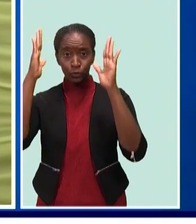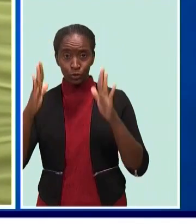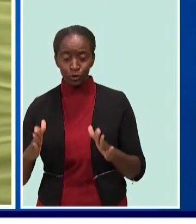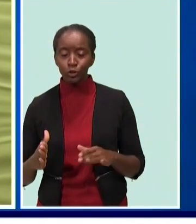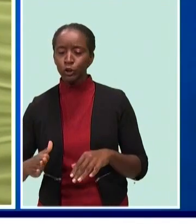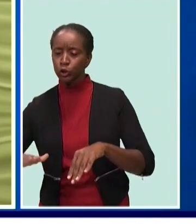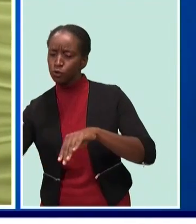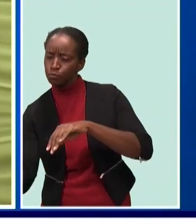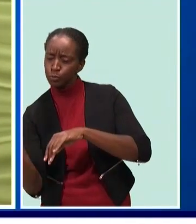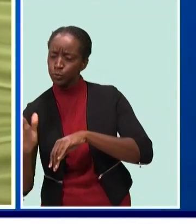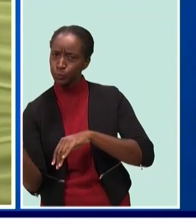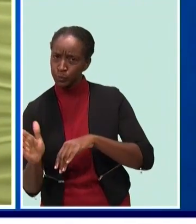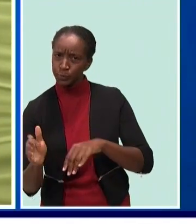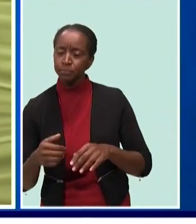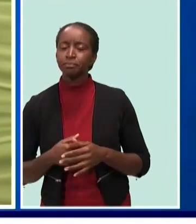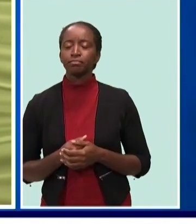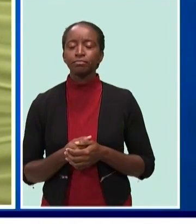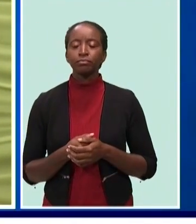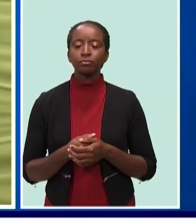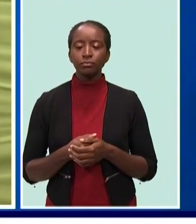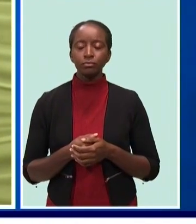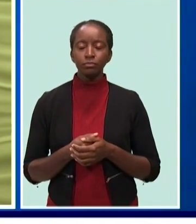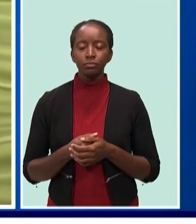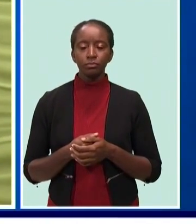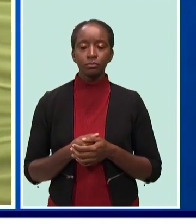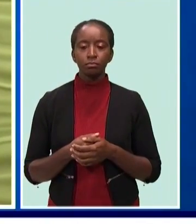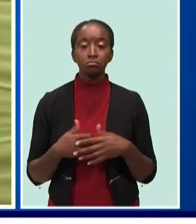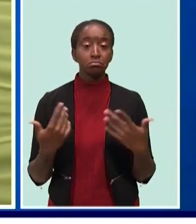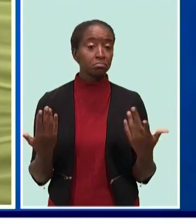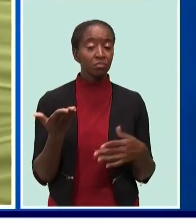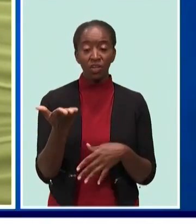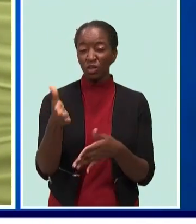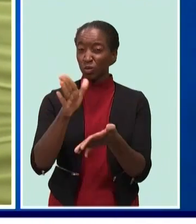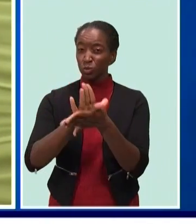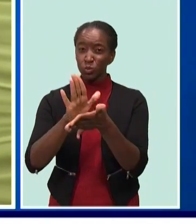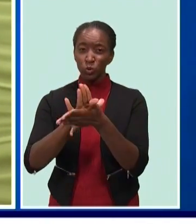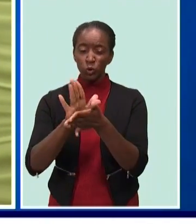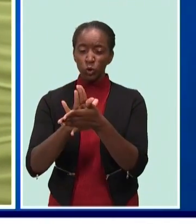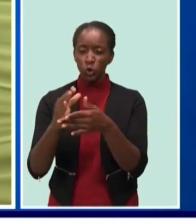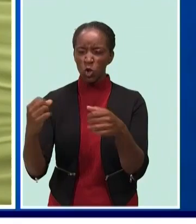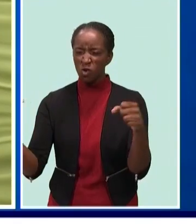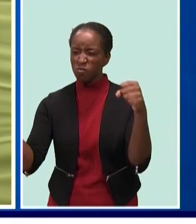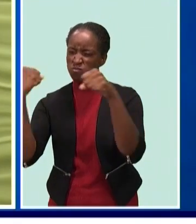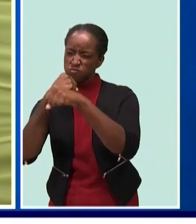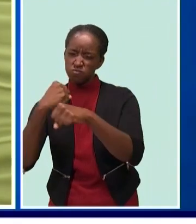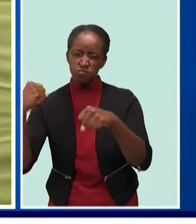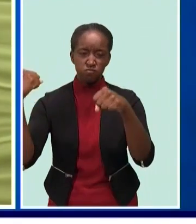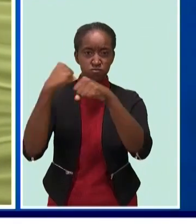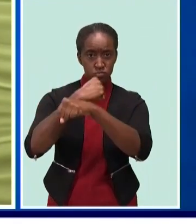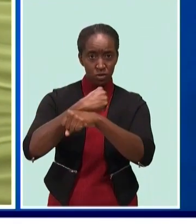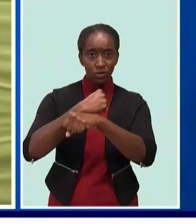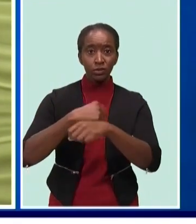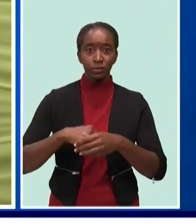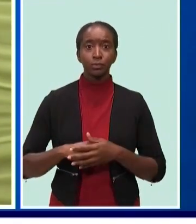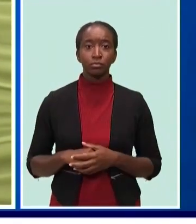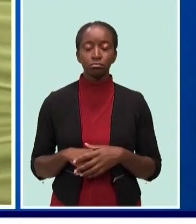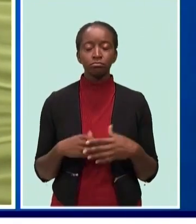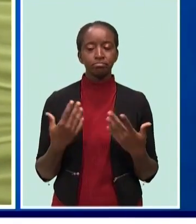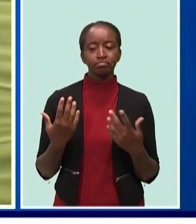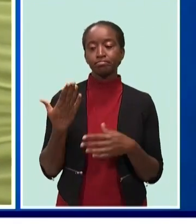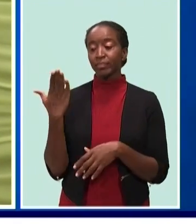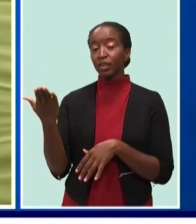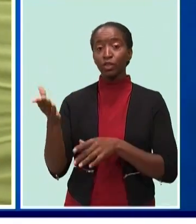Bullying and fighting in schools are rife. In Trinidad and